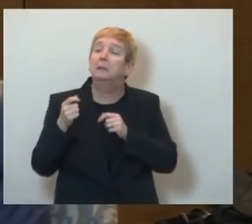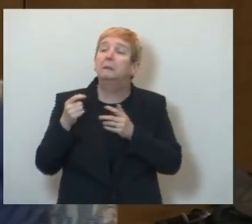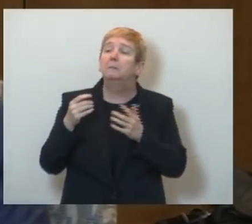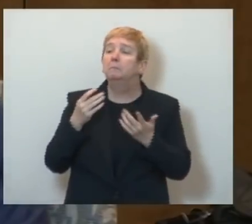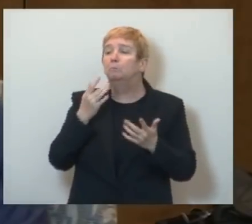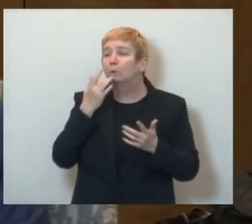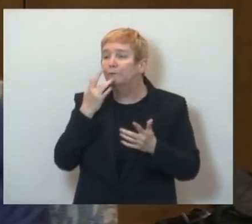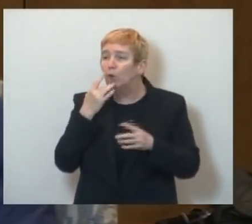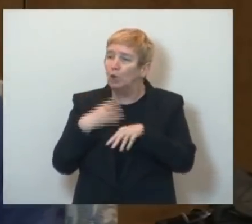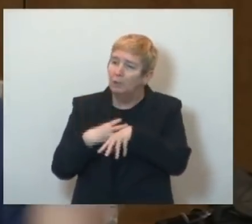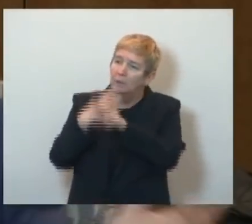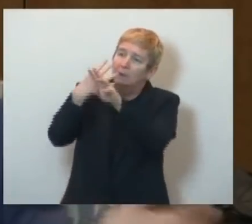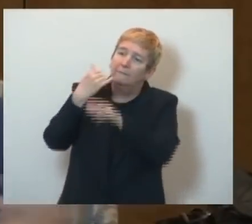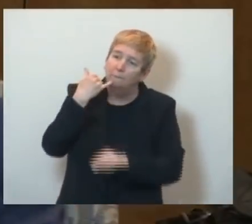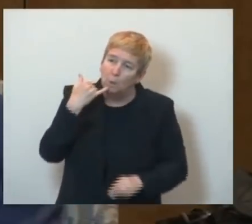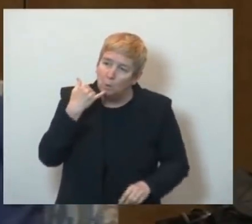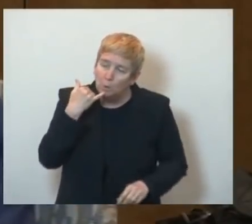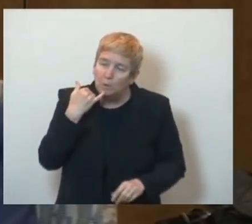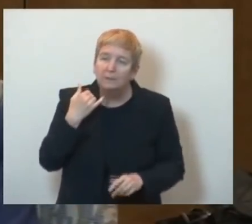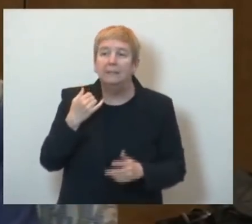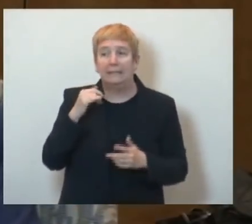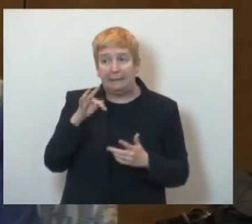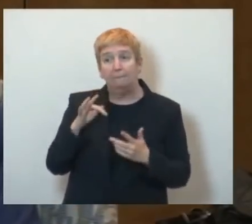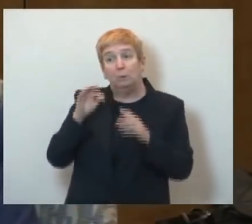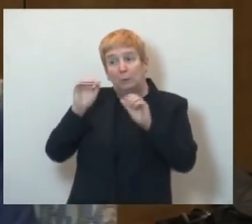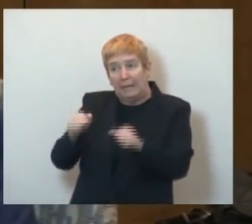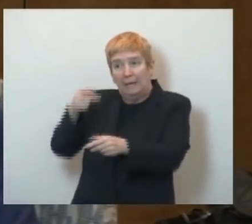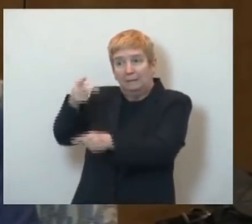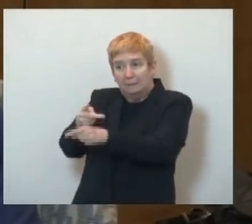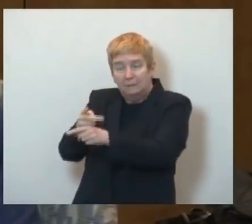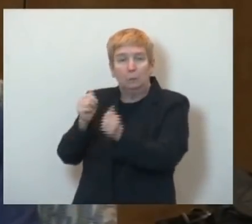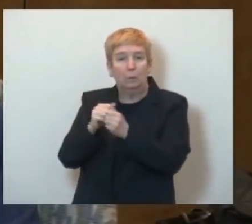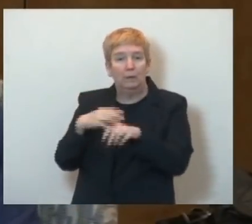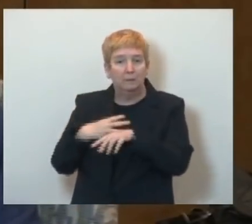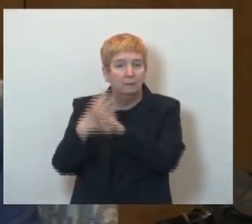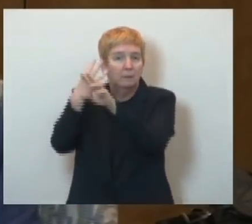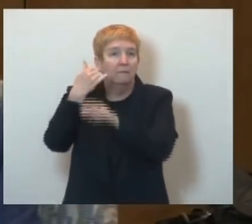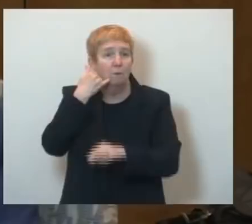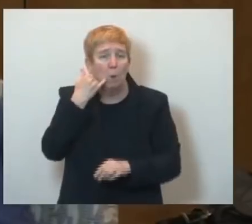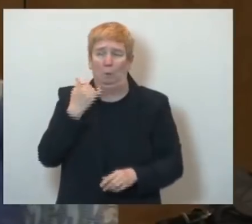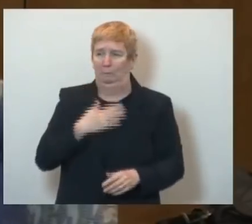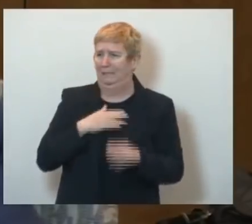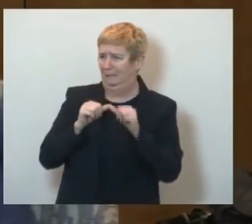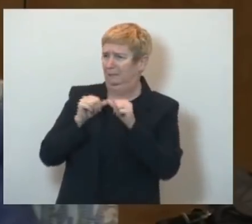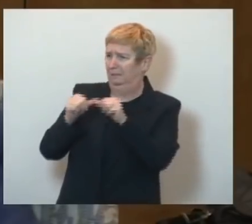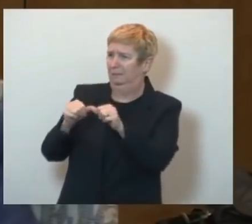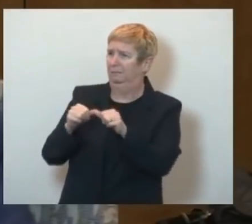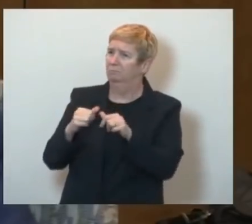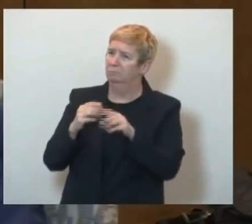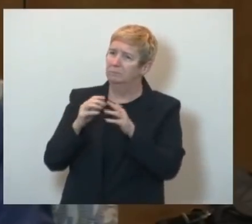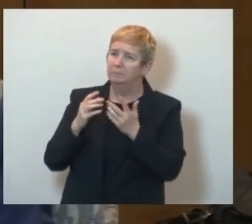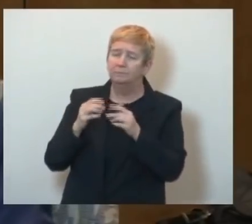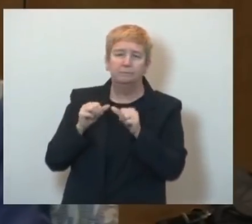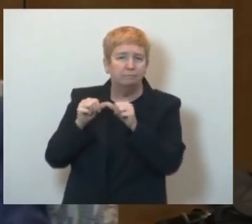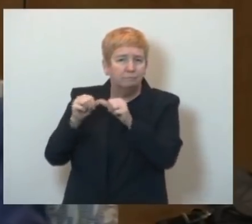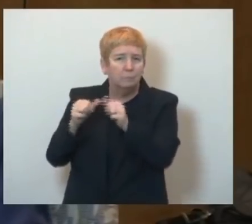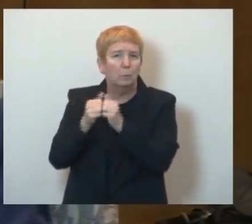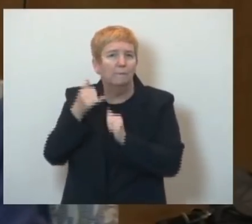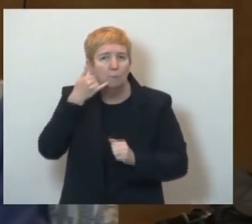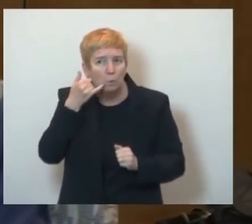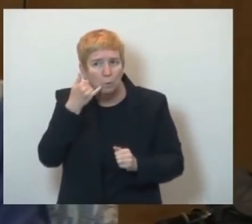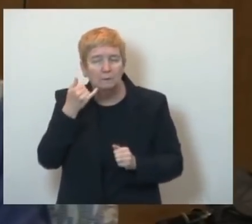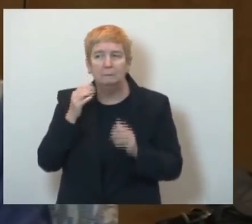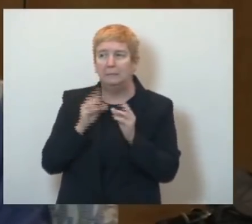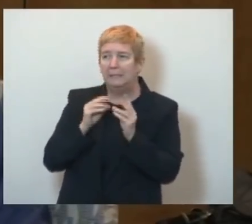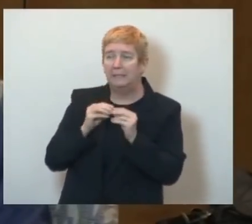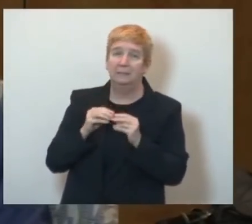that works and doesn't degrade the quality of your care. That's really important, and thank you so much for being so forthcoming in doing that. It's been